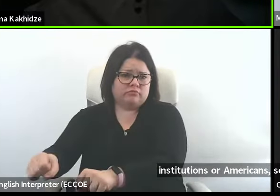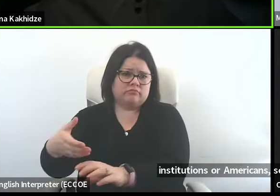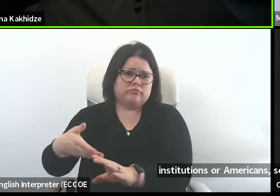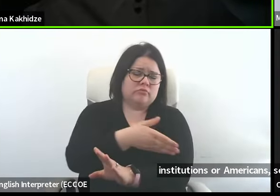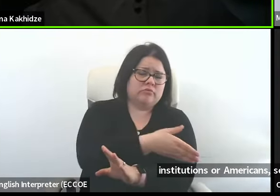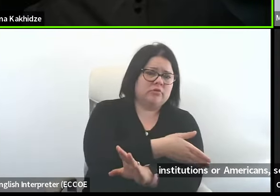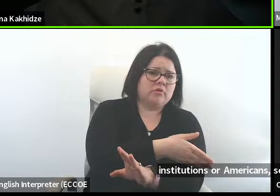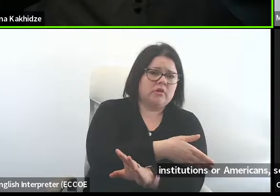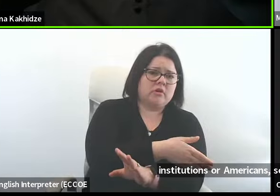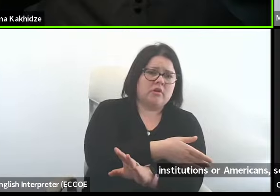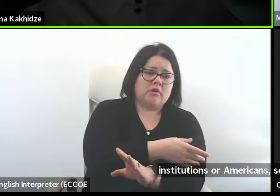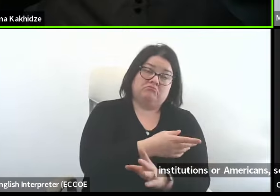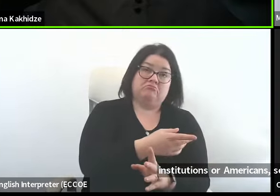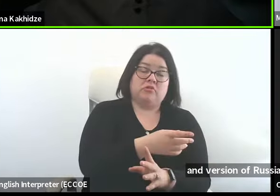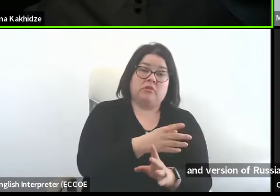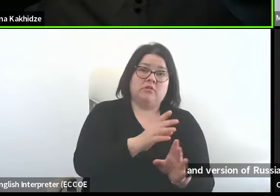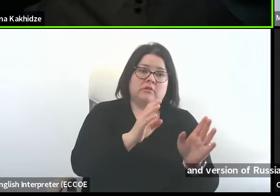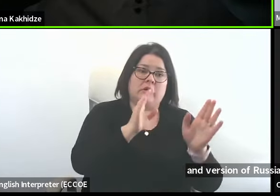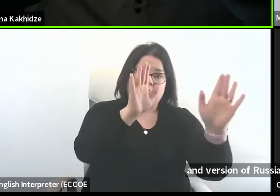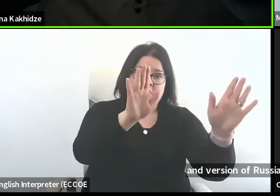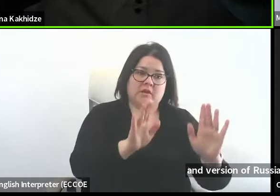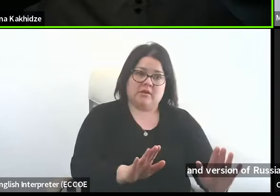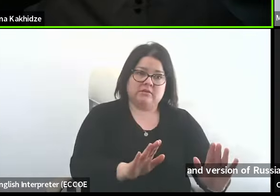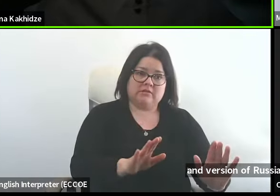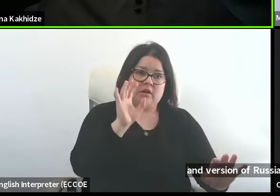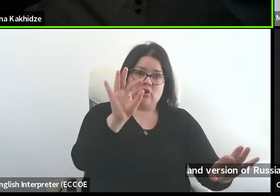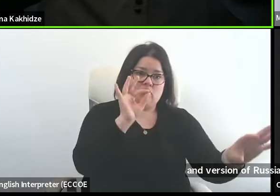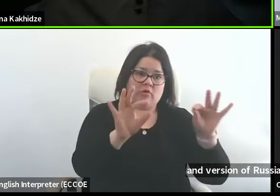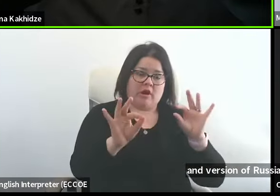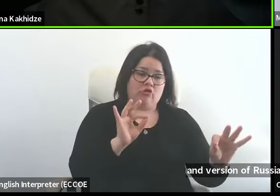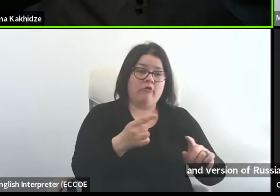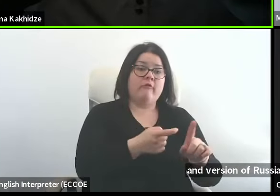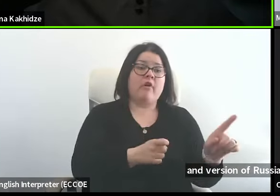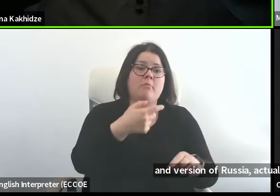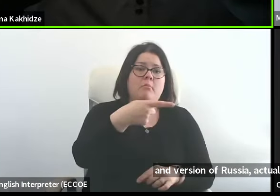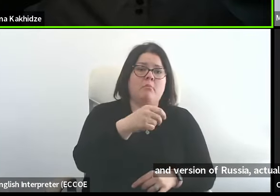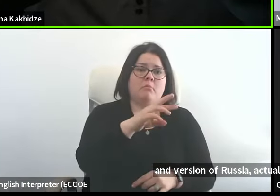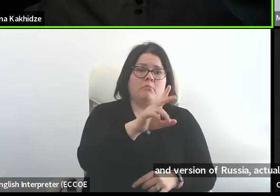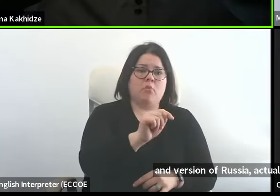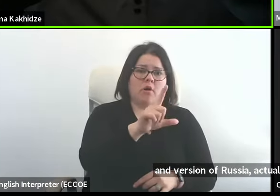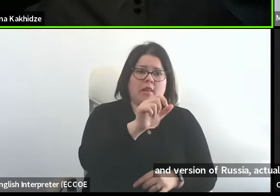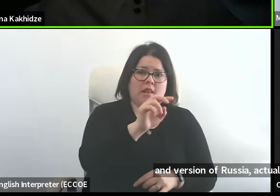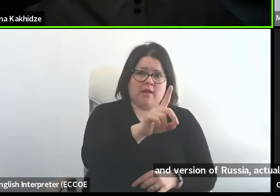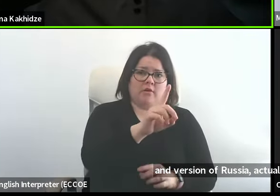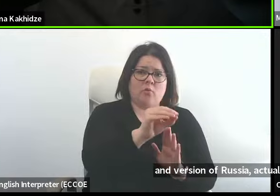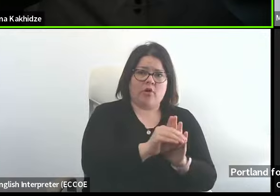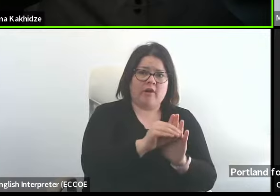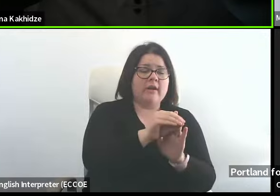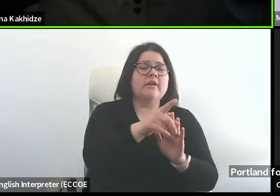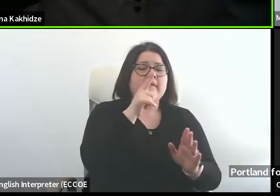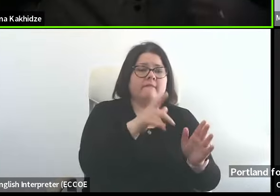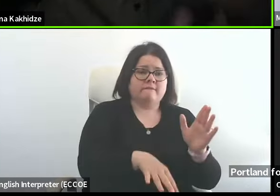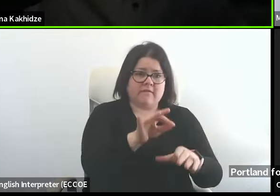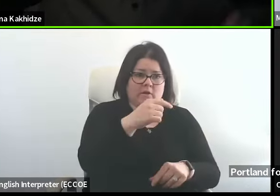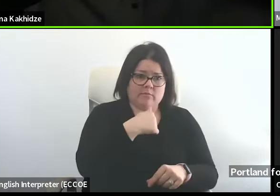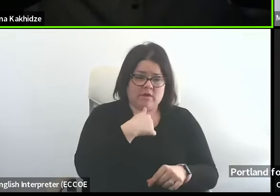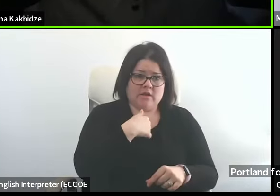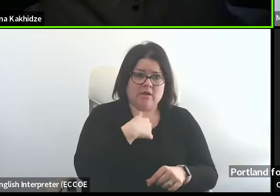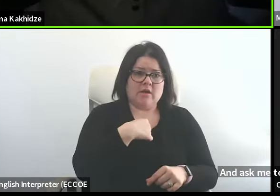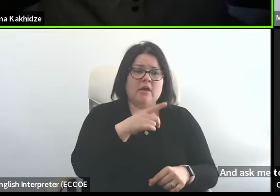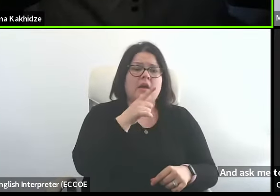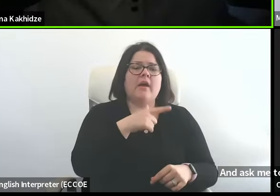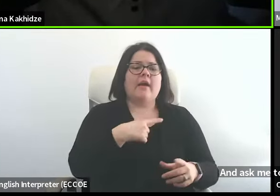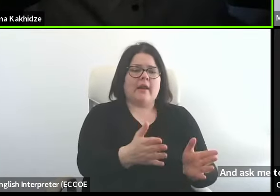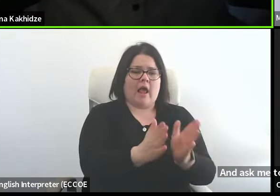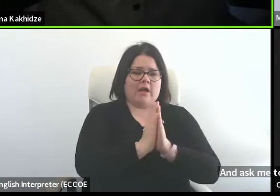actually amazing curators from Portland found me and asked me to draw this story about Lubnika Andreevna, which is